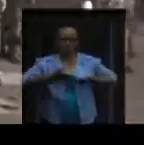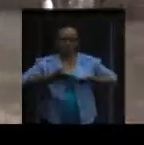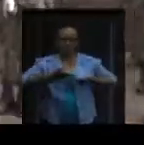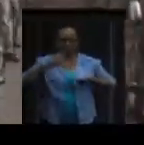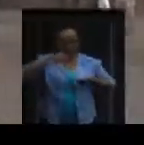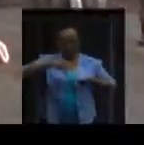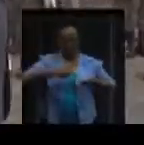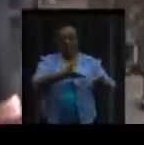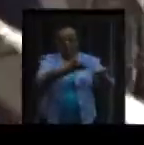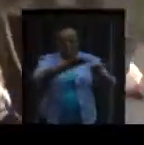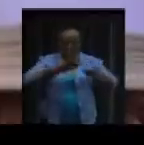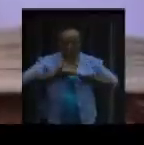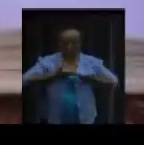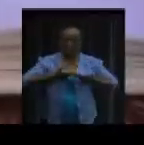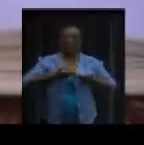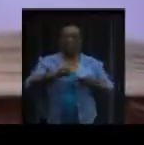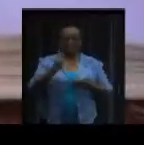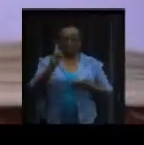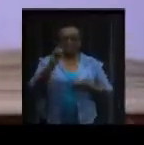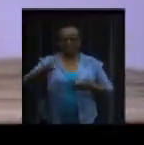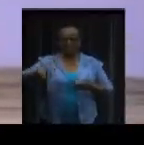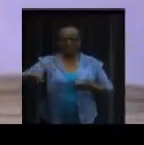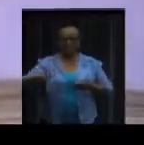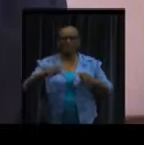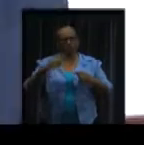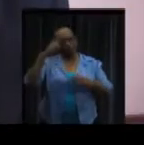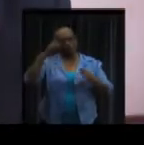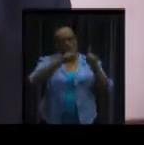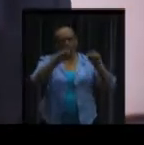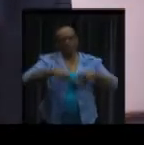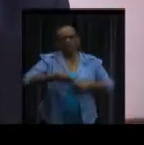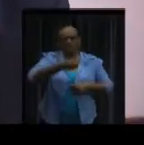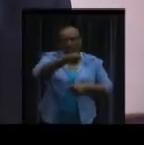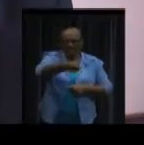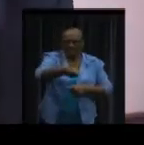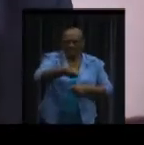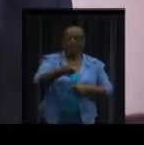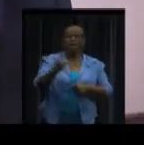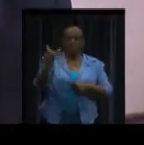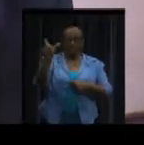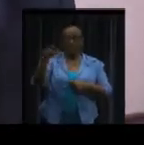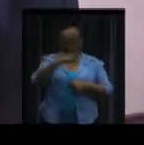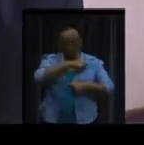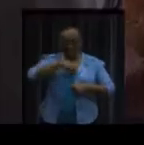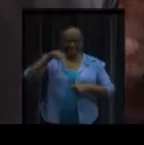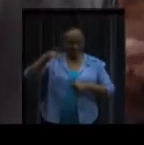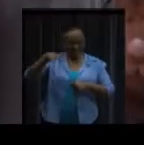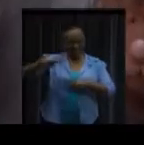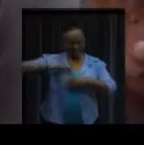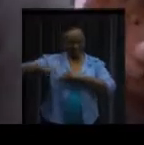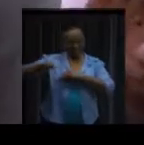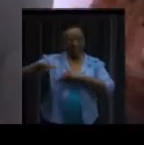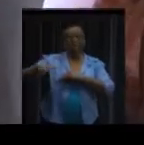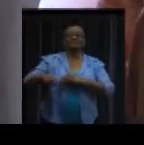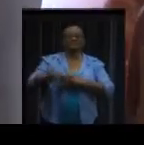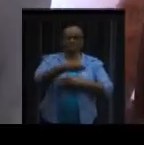the diplomats present their credentials on behalf of the head of state of their respective